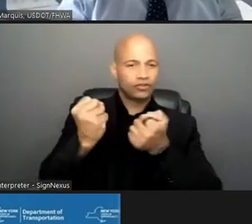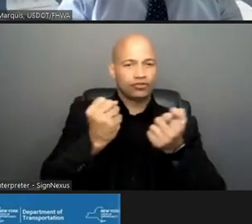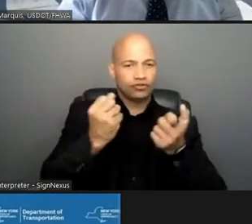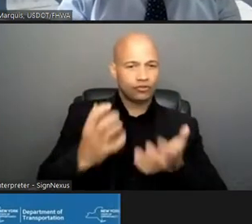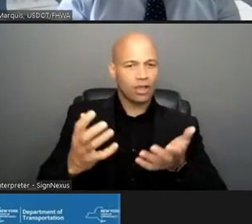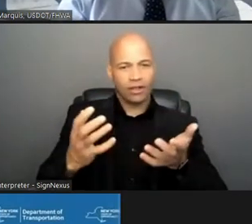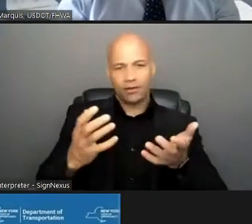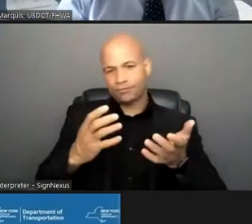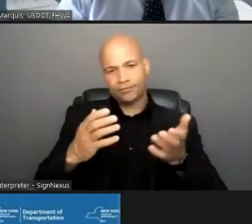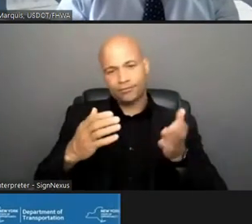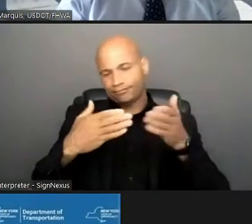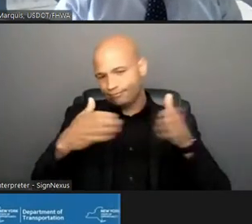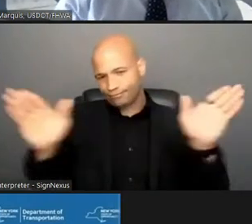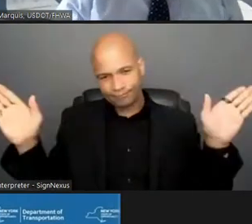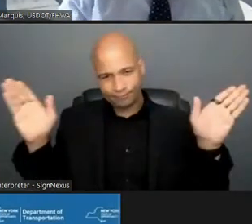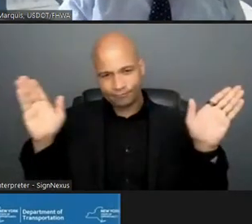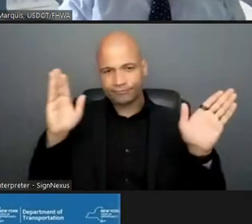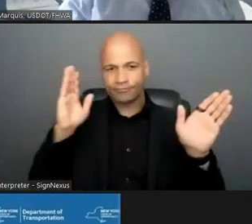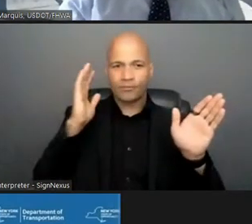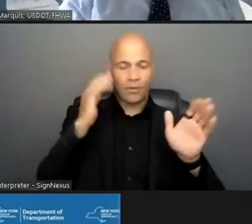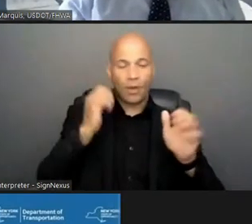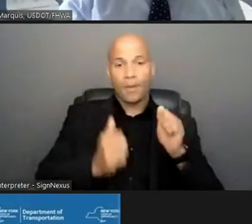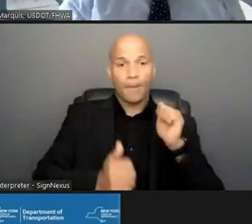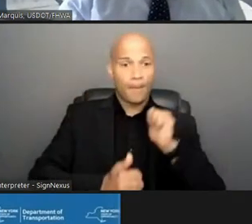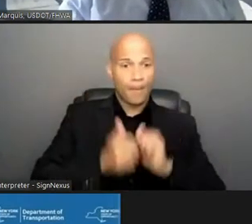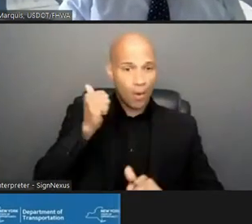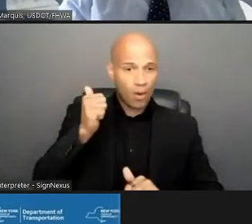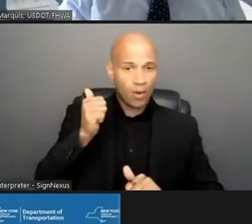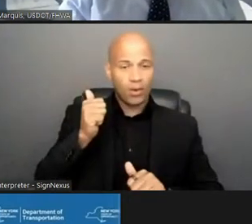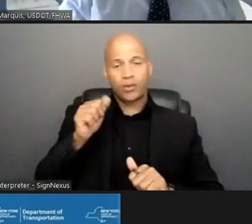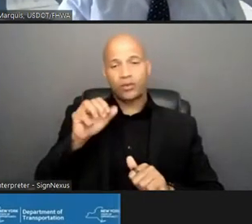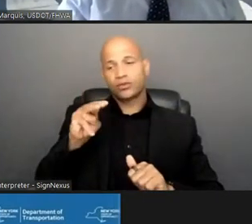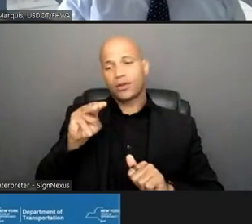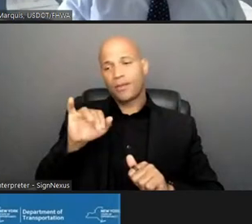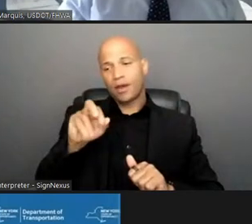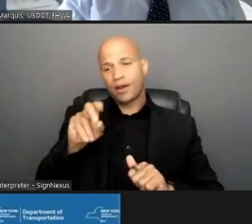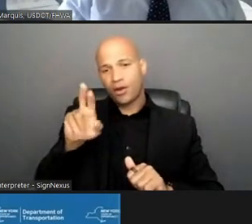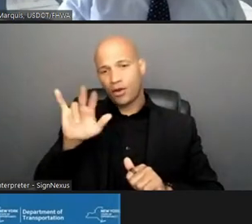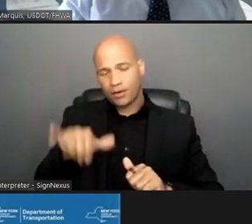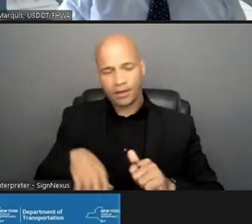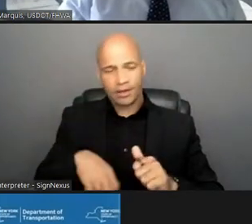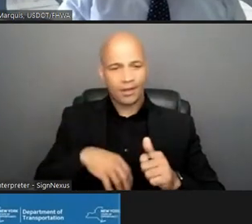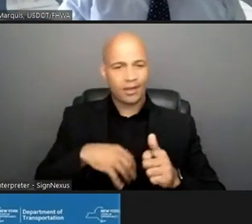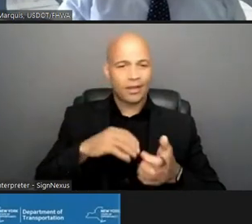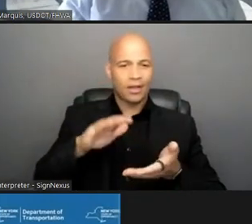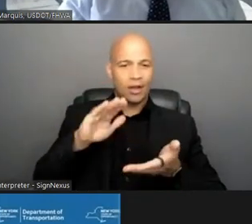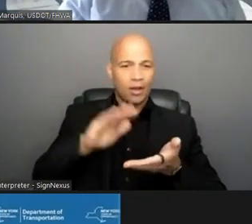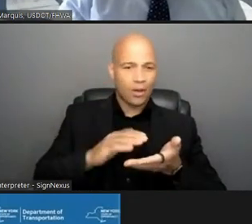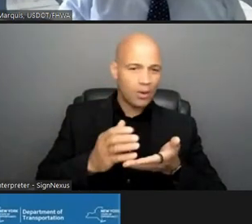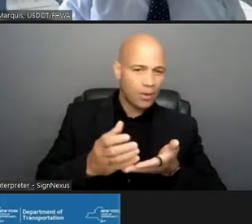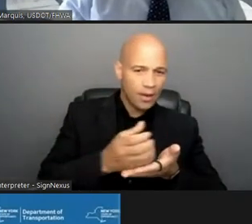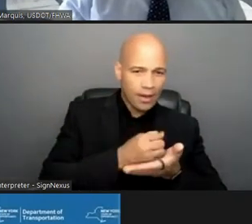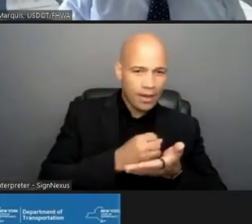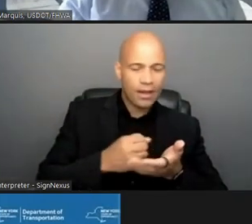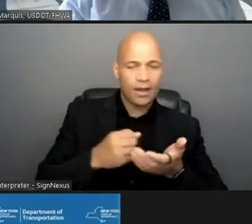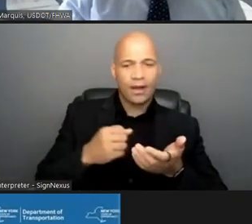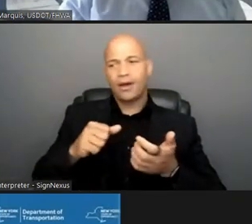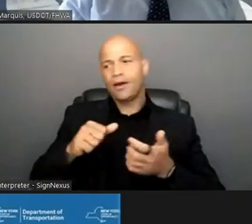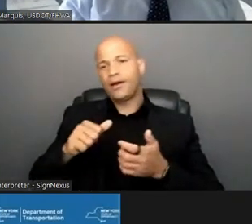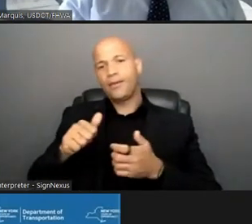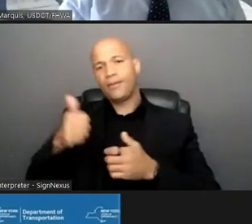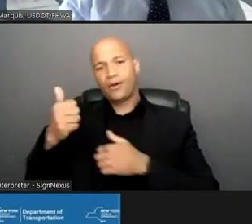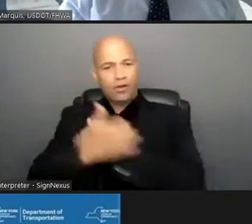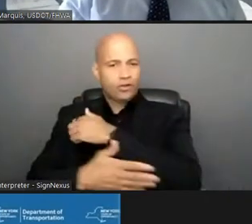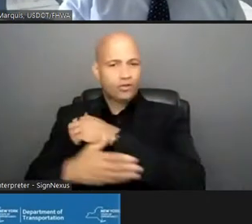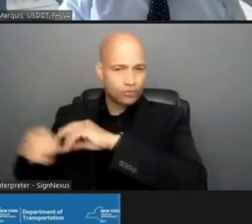the board as most are minorities most have either lower income or immigrants or come from places where